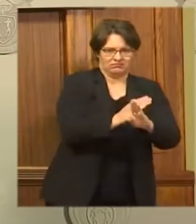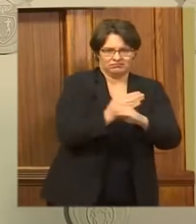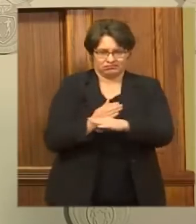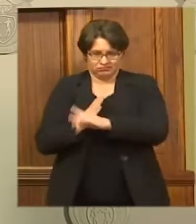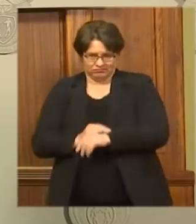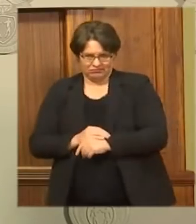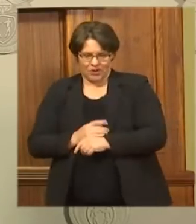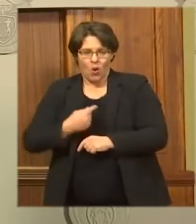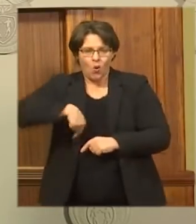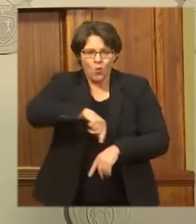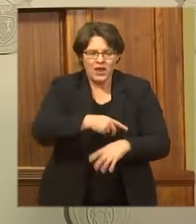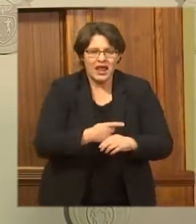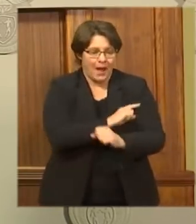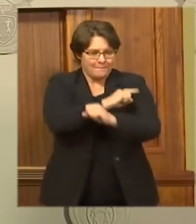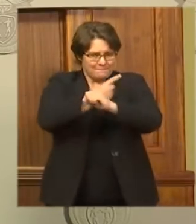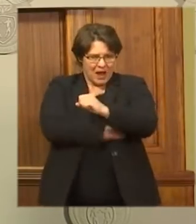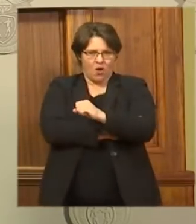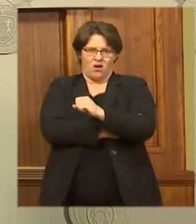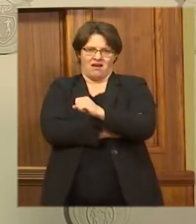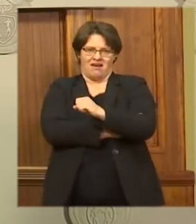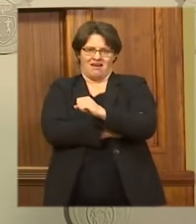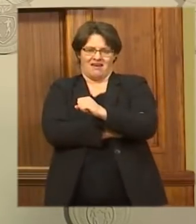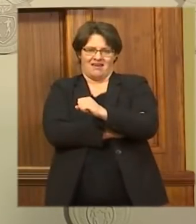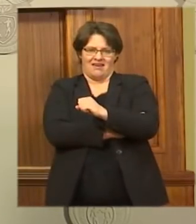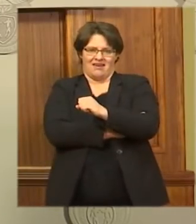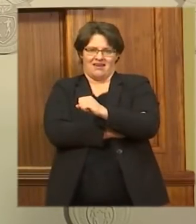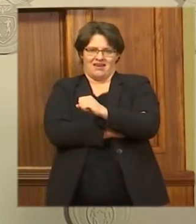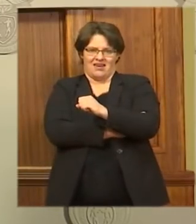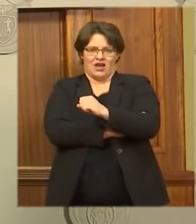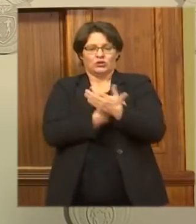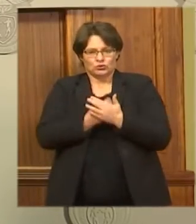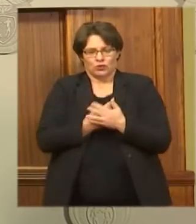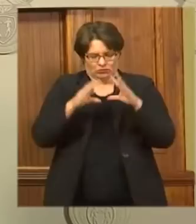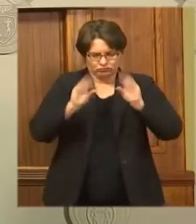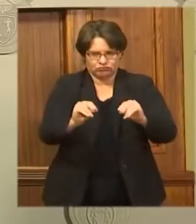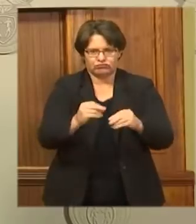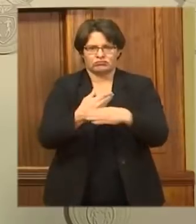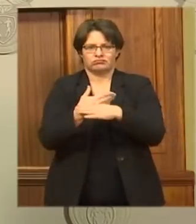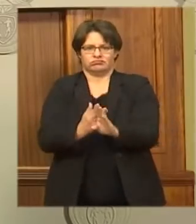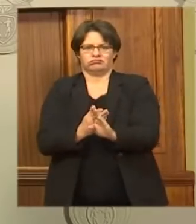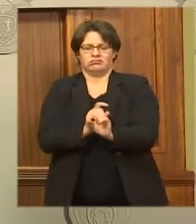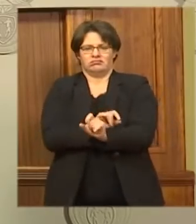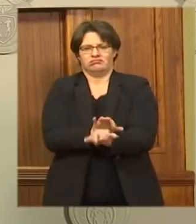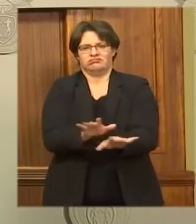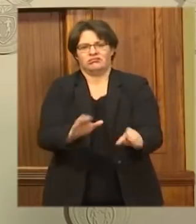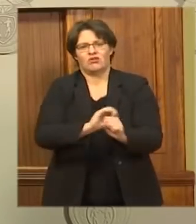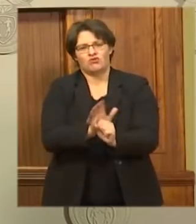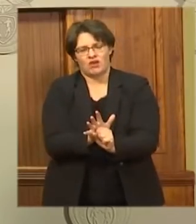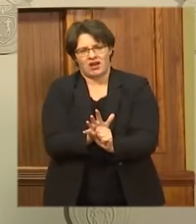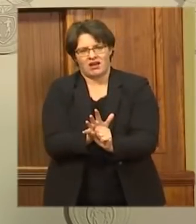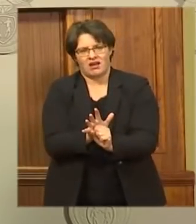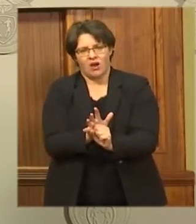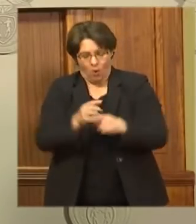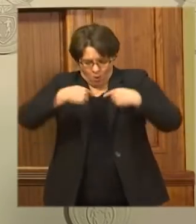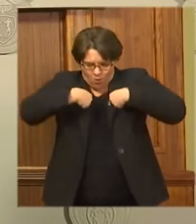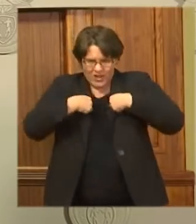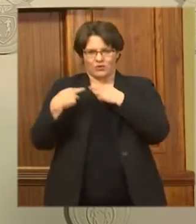defeat coronavirus is clearly in our hands. Our response is